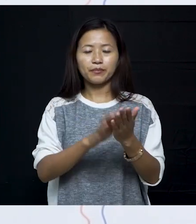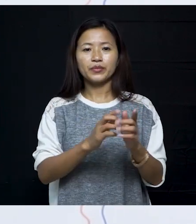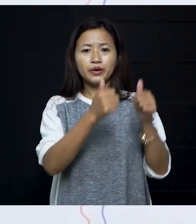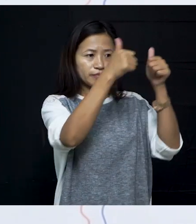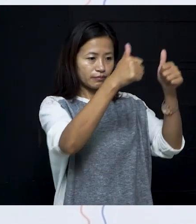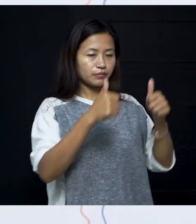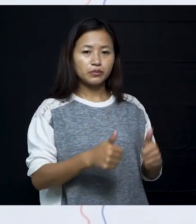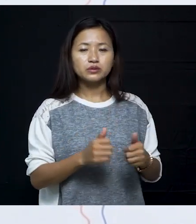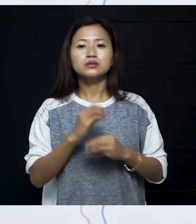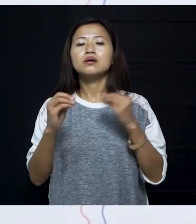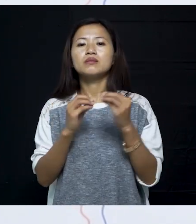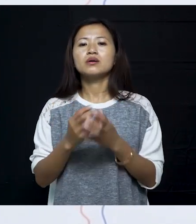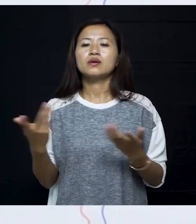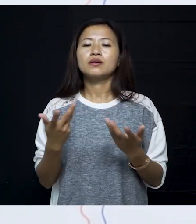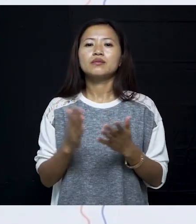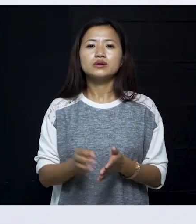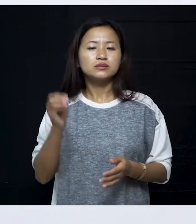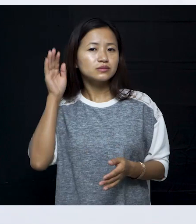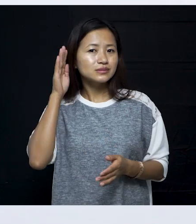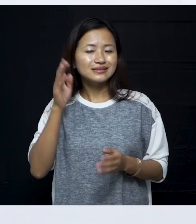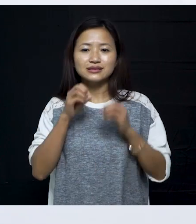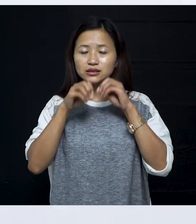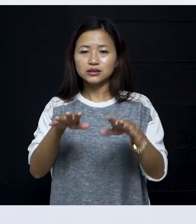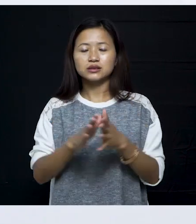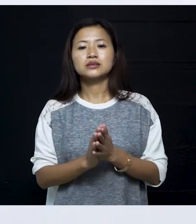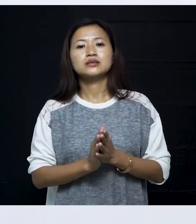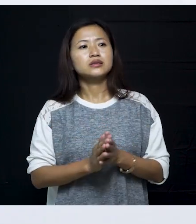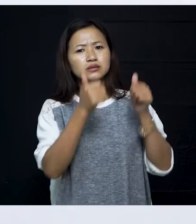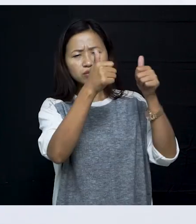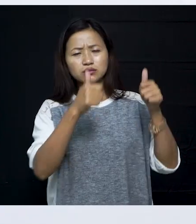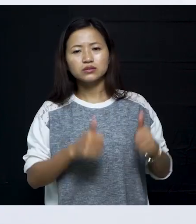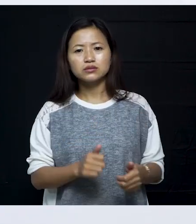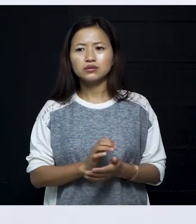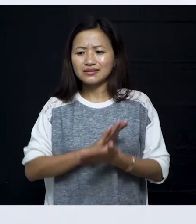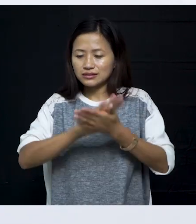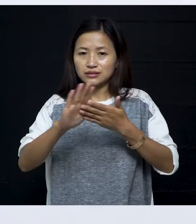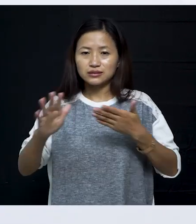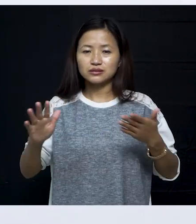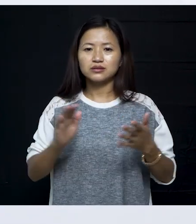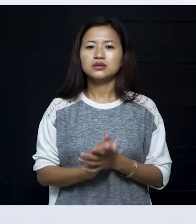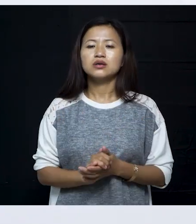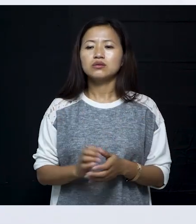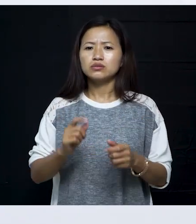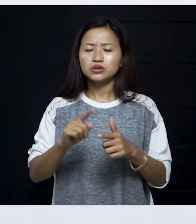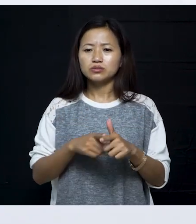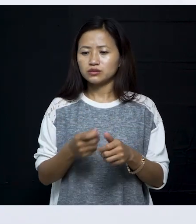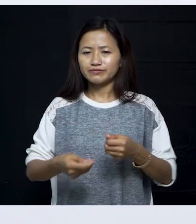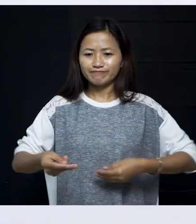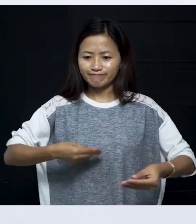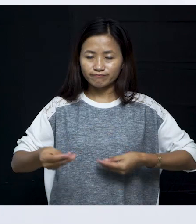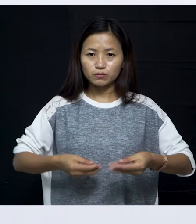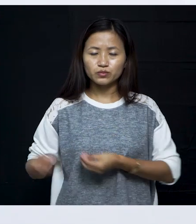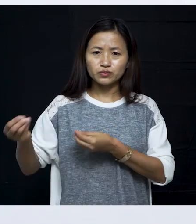it about a notice? Is it about a cleanliness drive? Is it about jumble sale? Jumble sale is